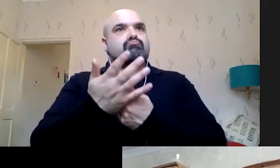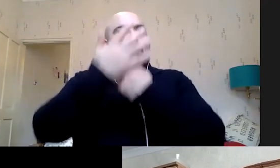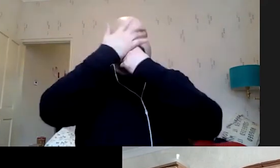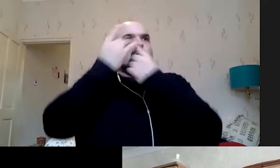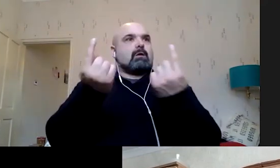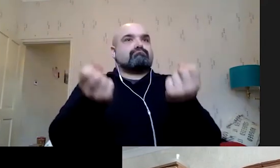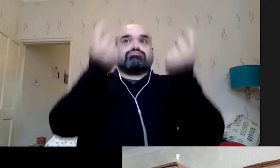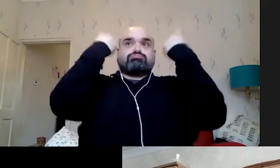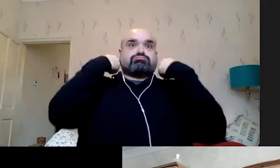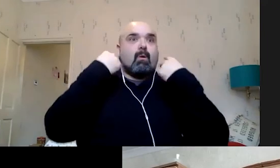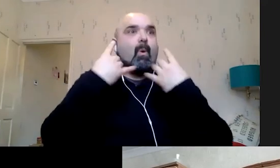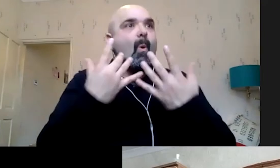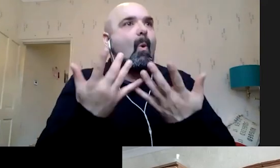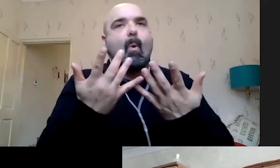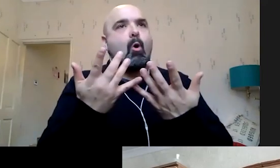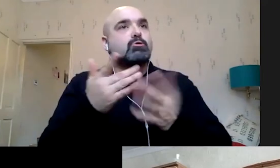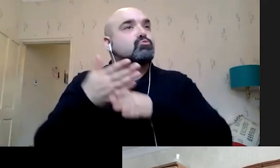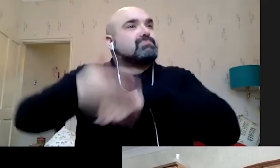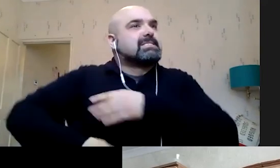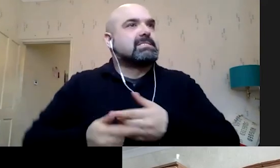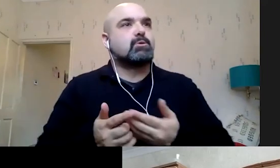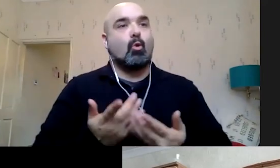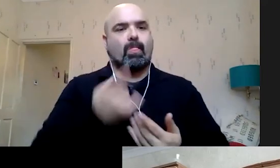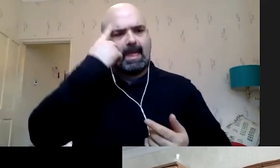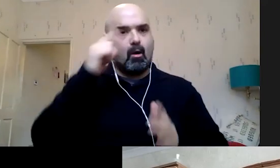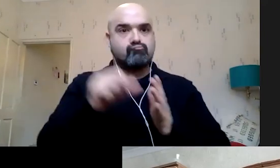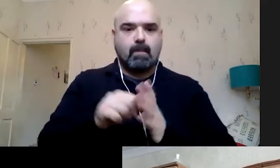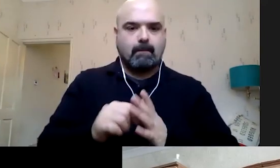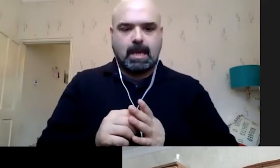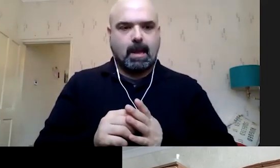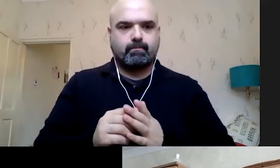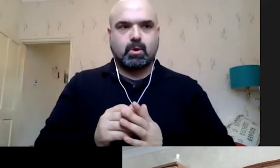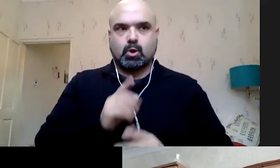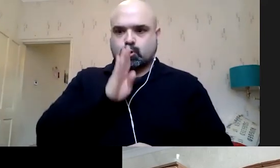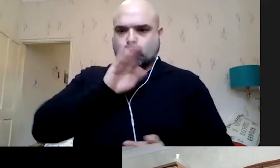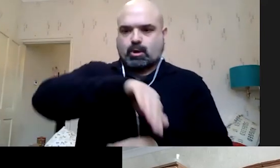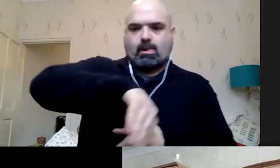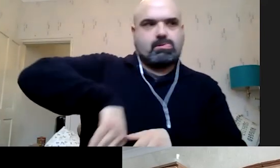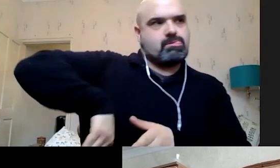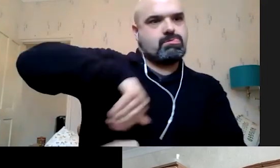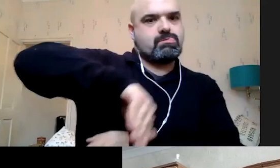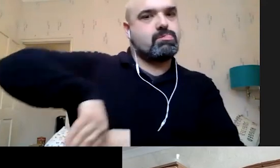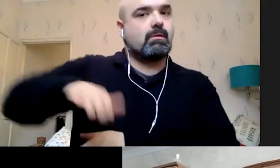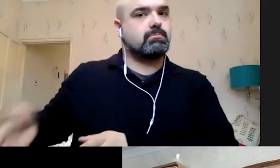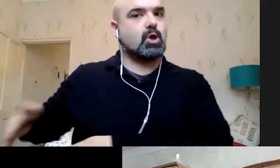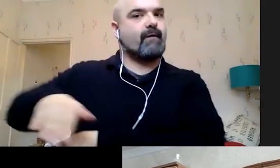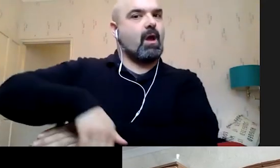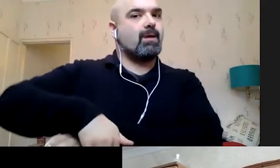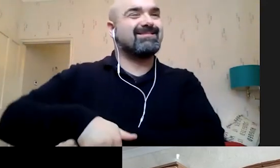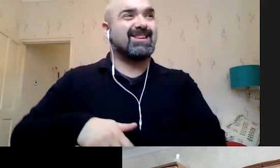they somehow think it's better to hide a problem rather than be open about it. And that's